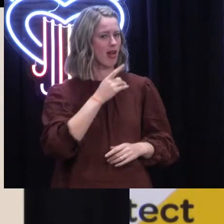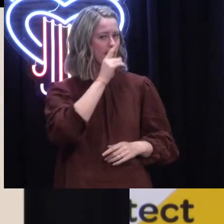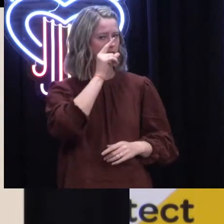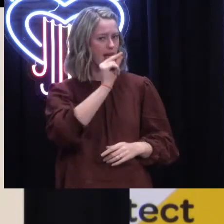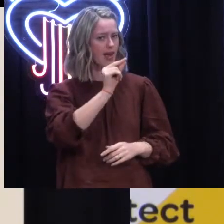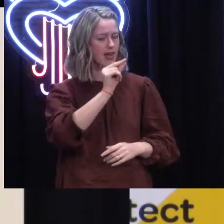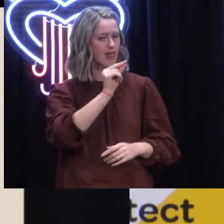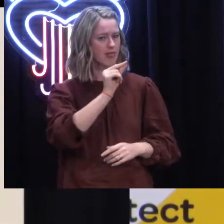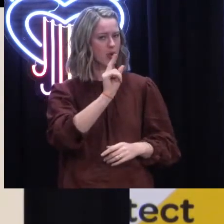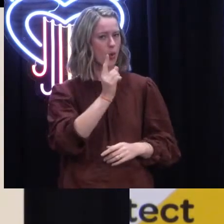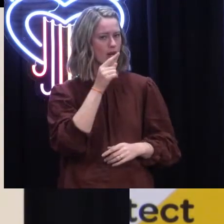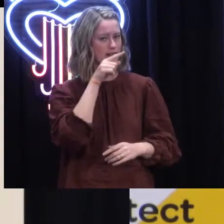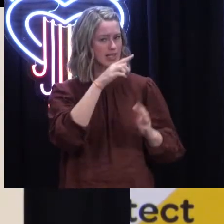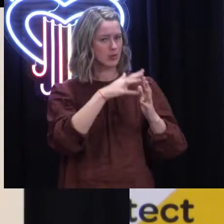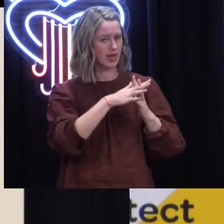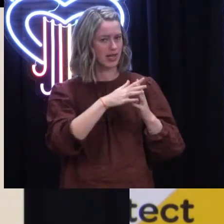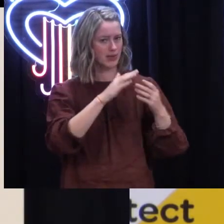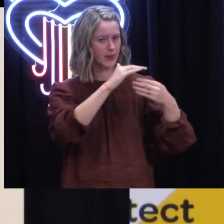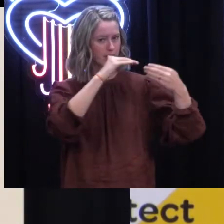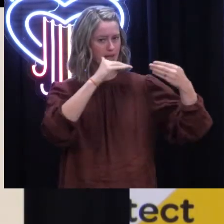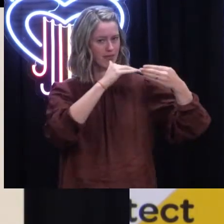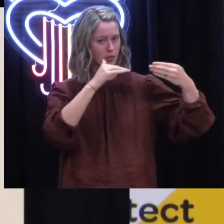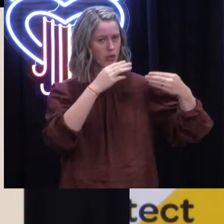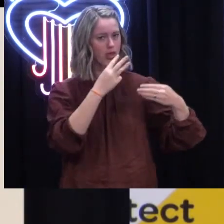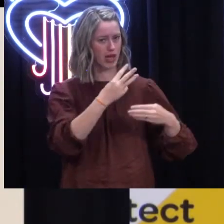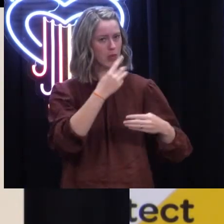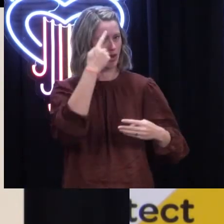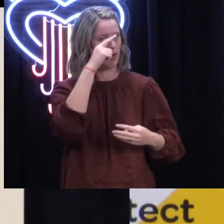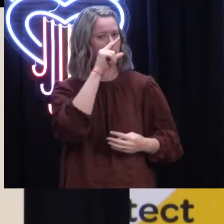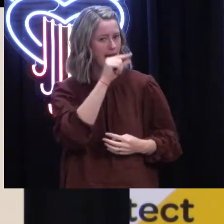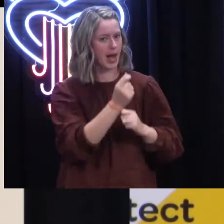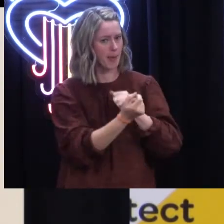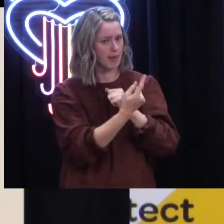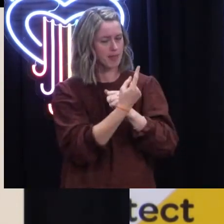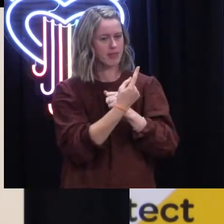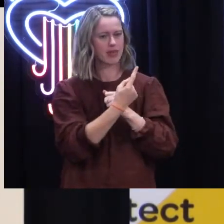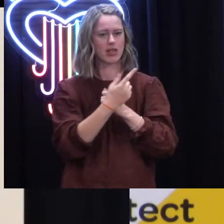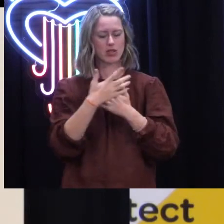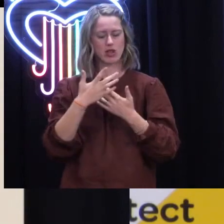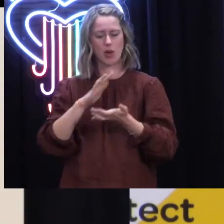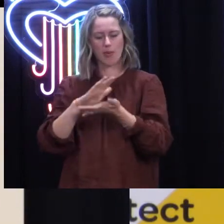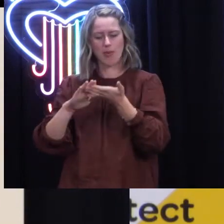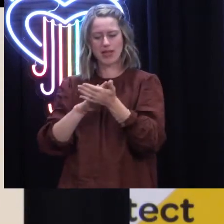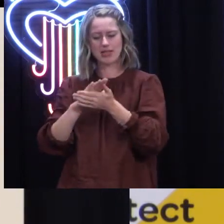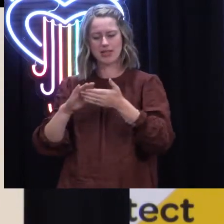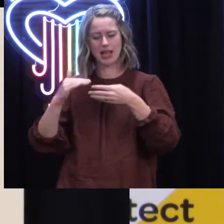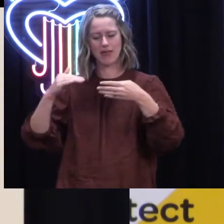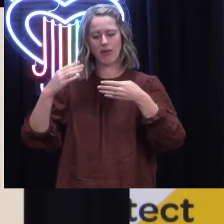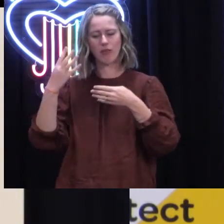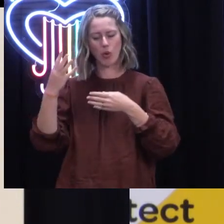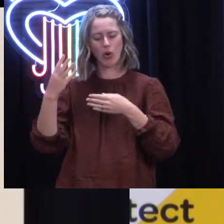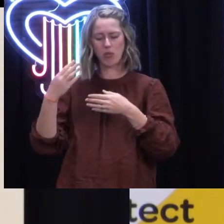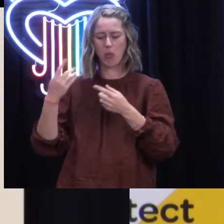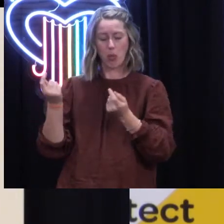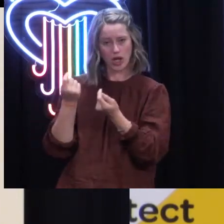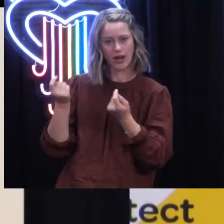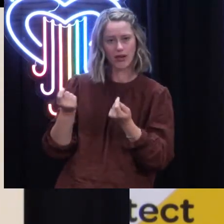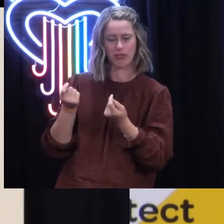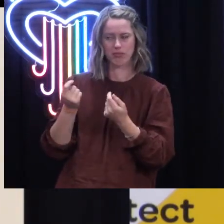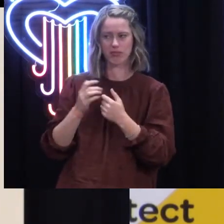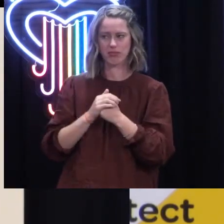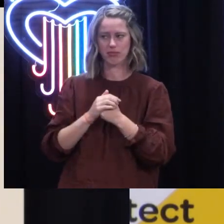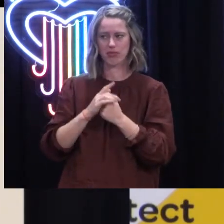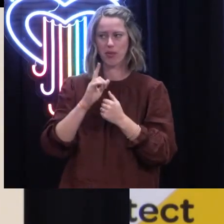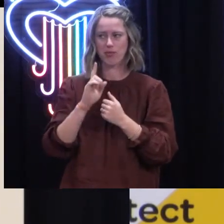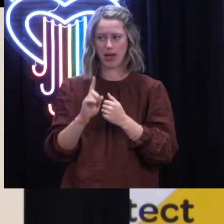position next week to move to Level 3. So that's us giving an indication that Level 4 is doing what we believe it needs to have done. But